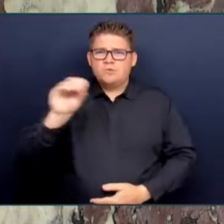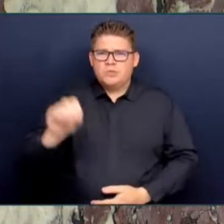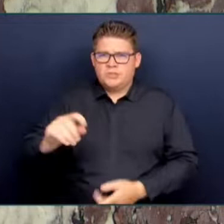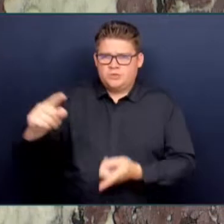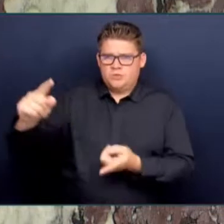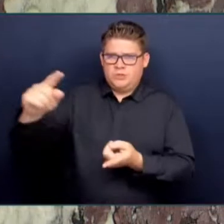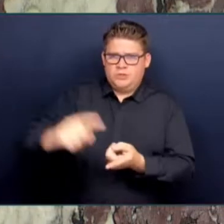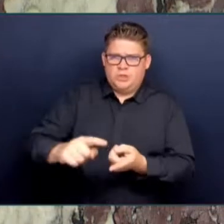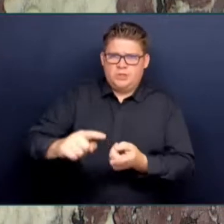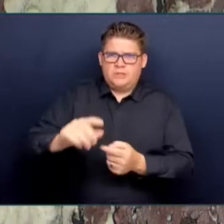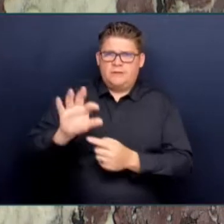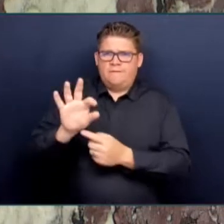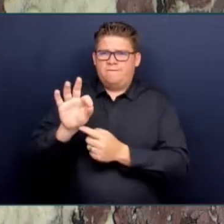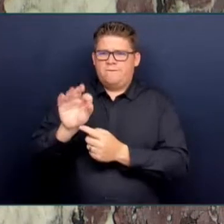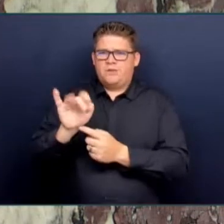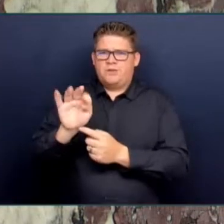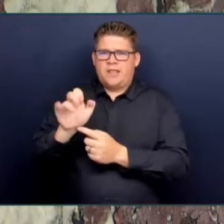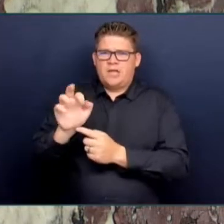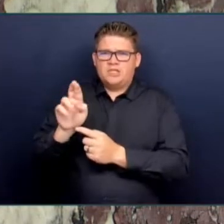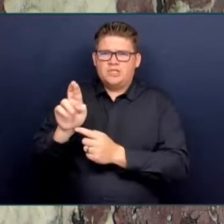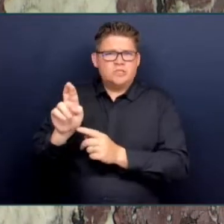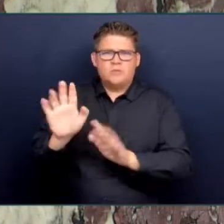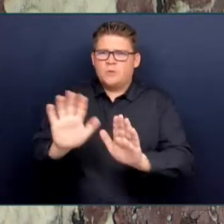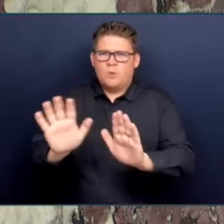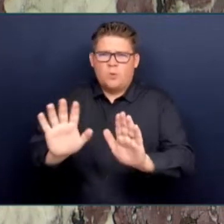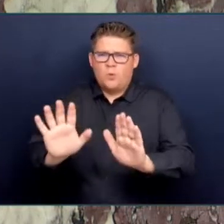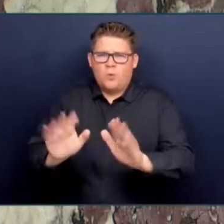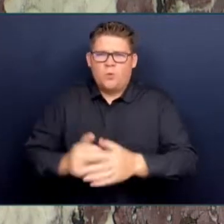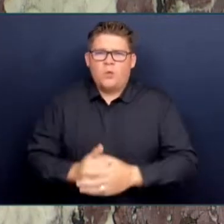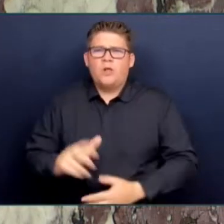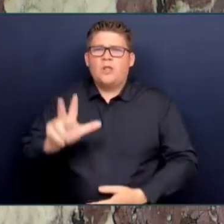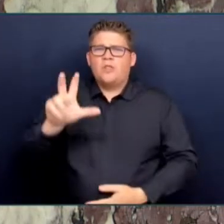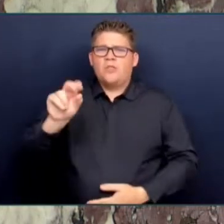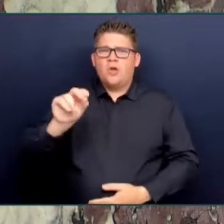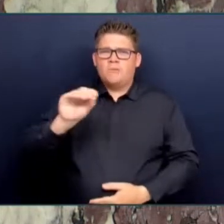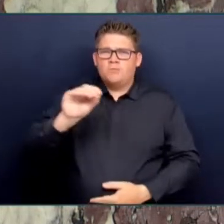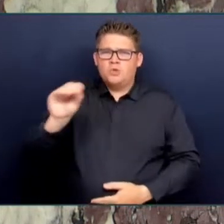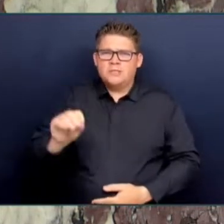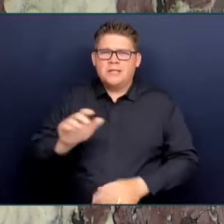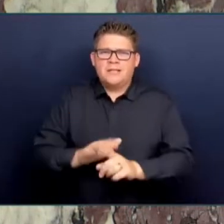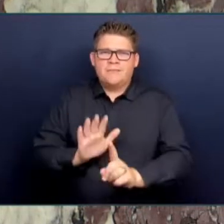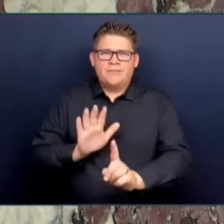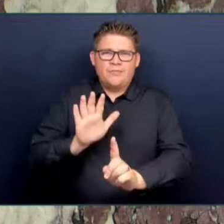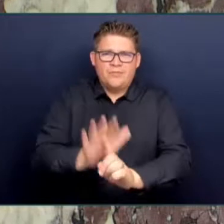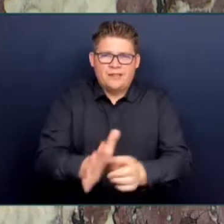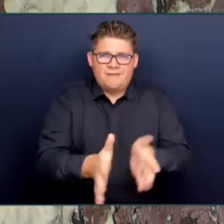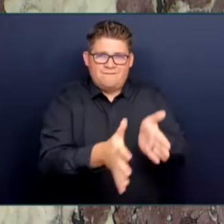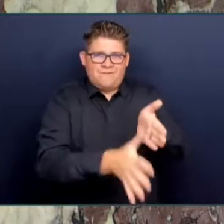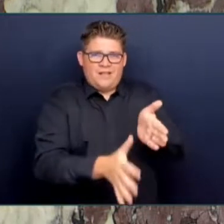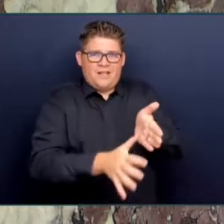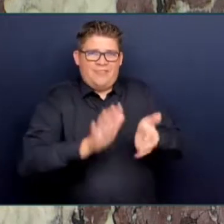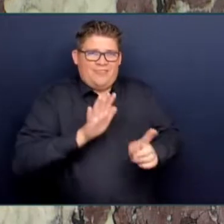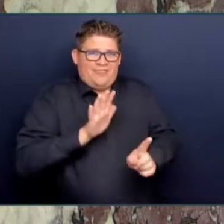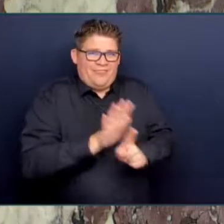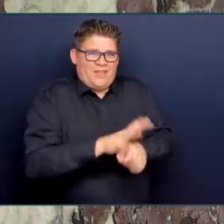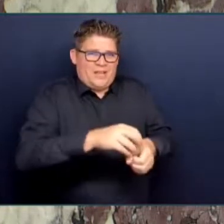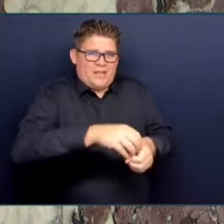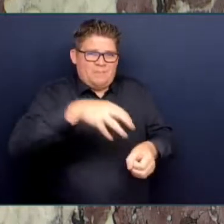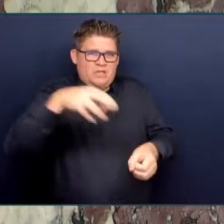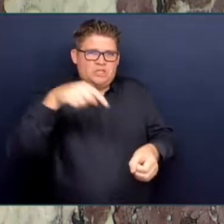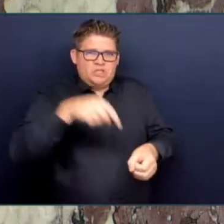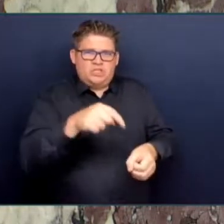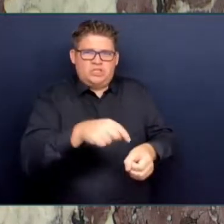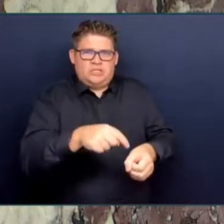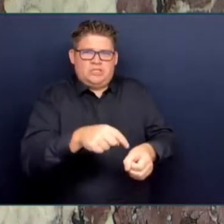30% reduction in the emissions from fertilizers. That changes things quite a lot, but unfortunately